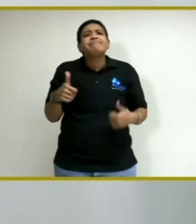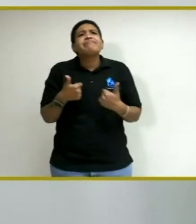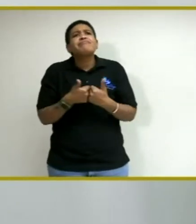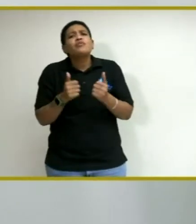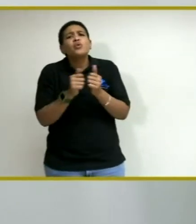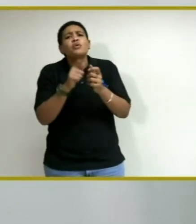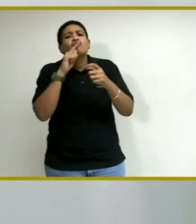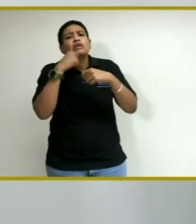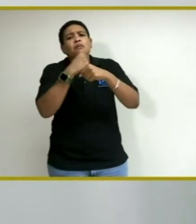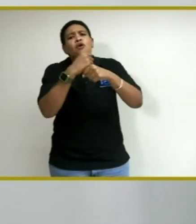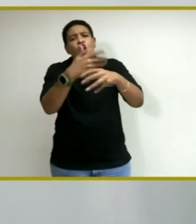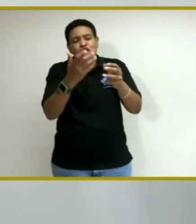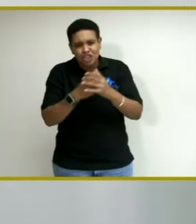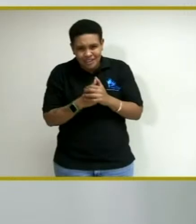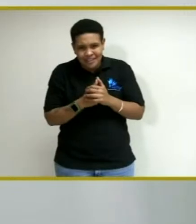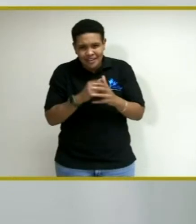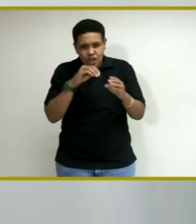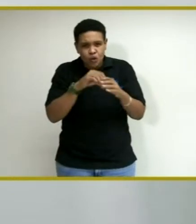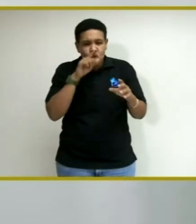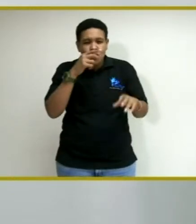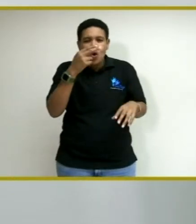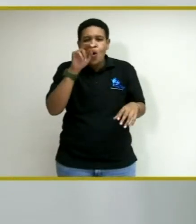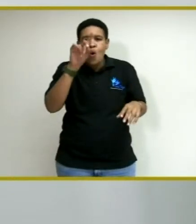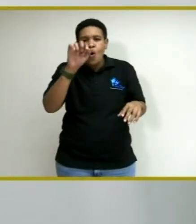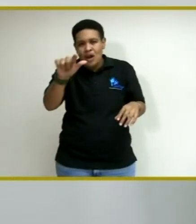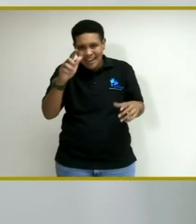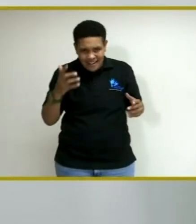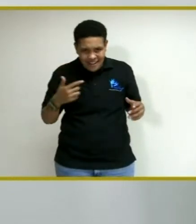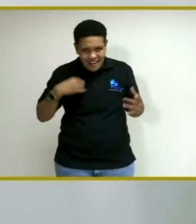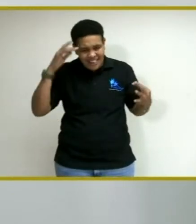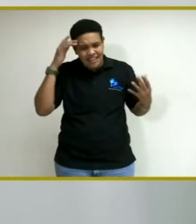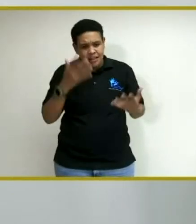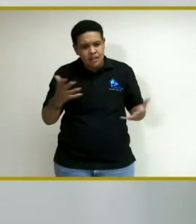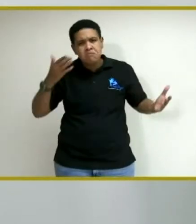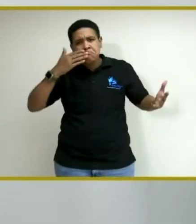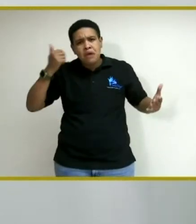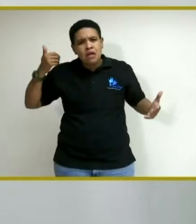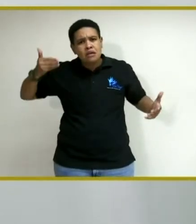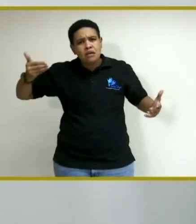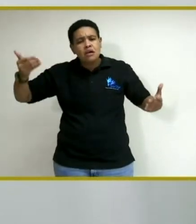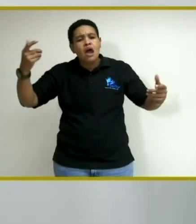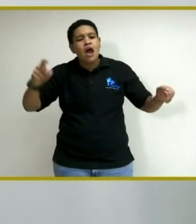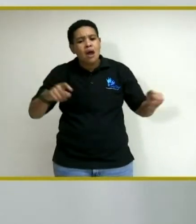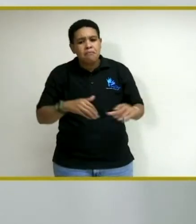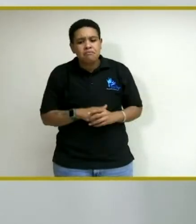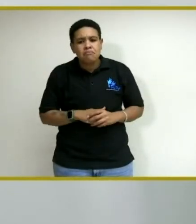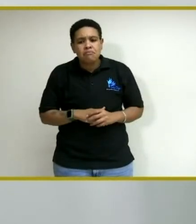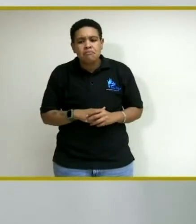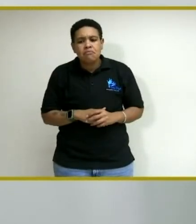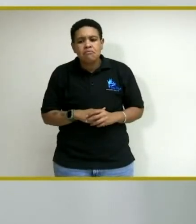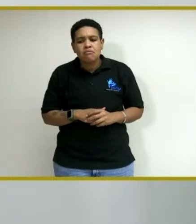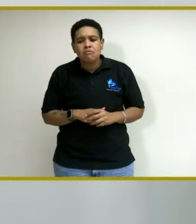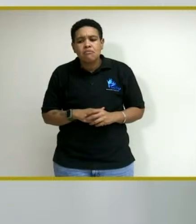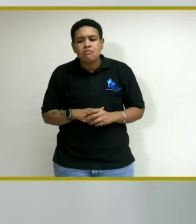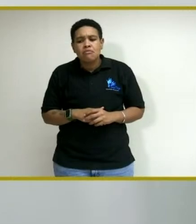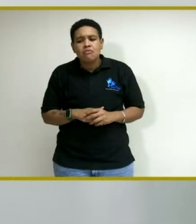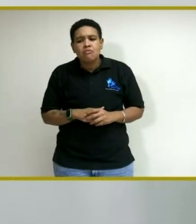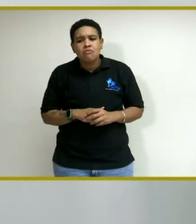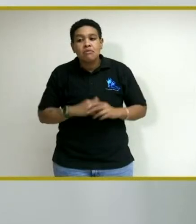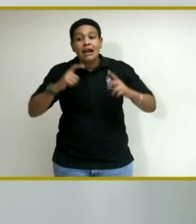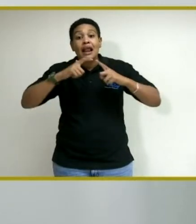with production, including hoarding. But I think things are getting better in that the